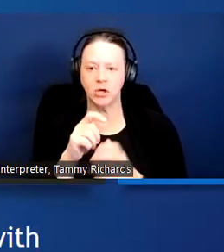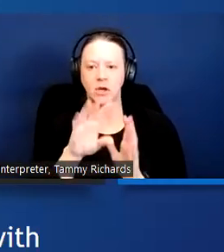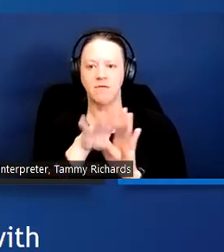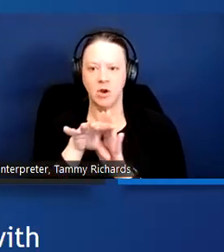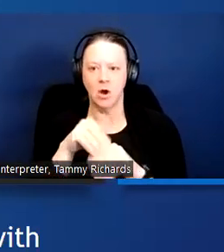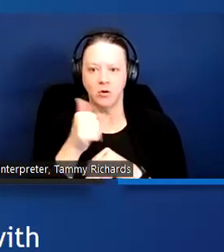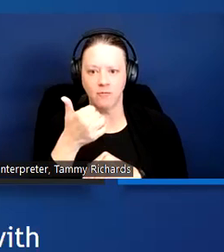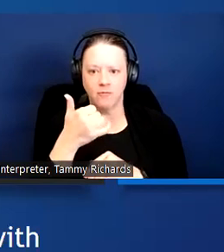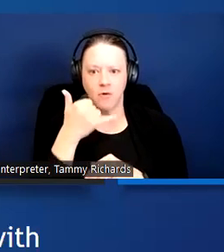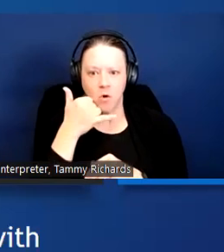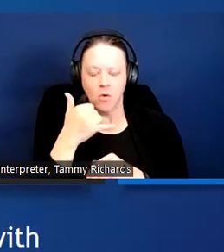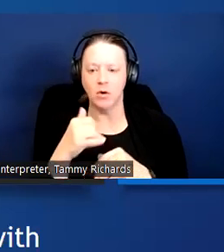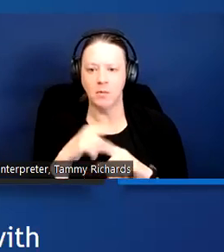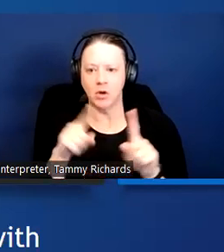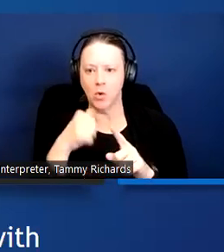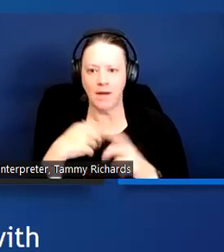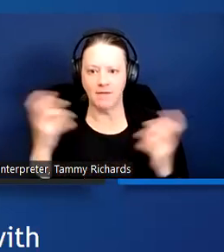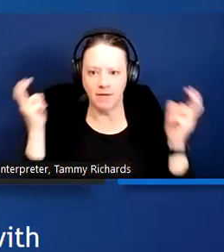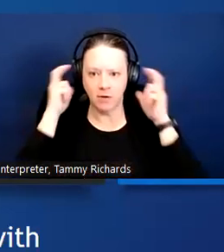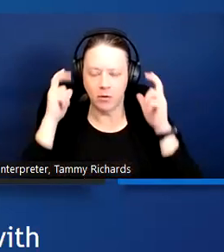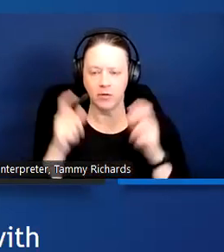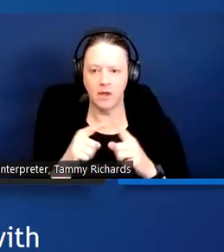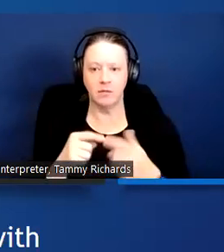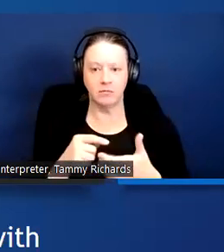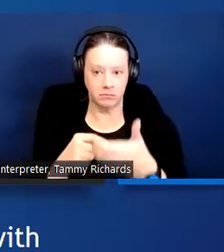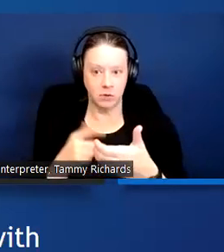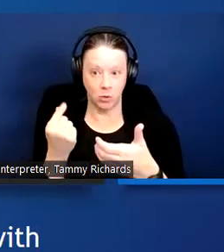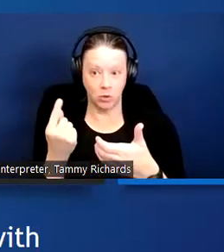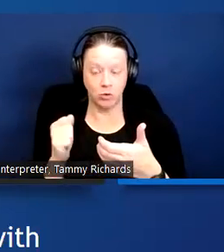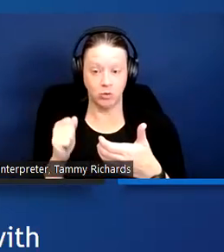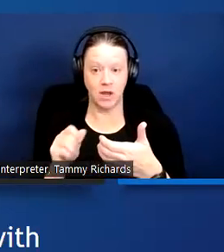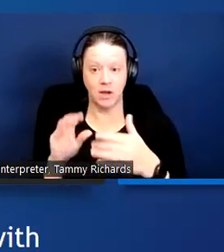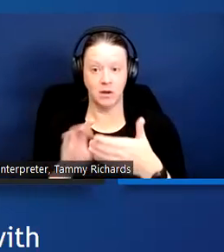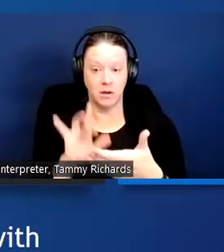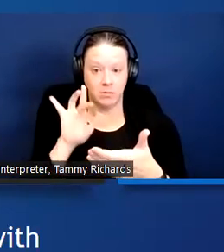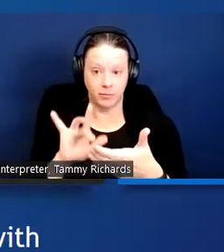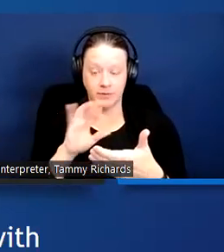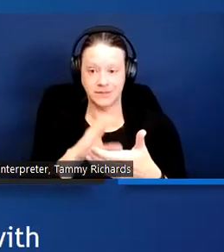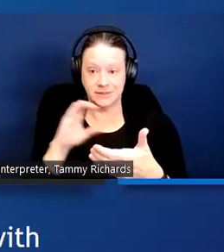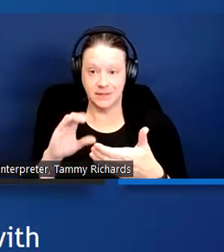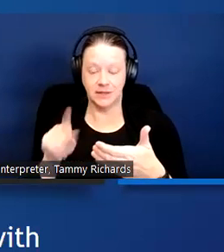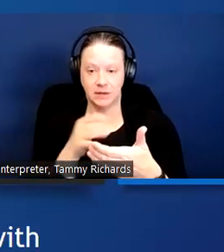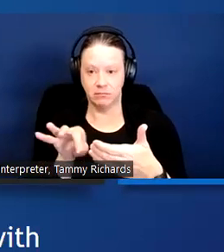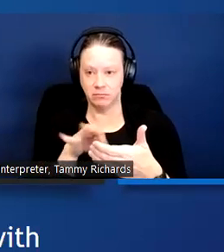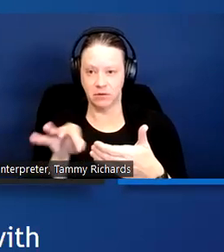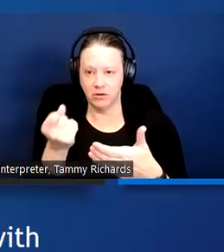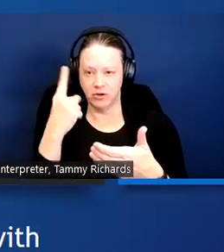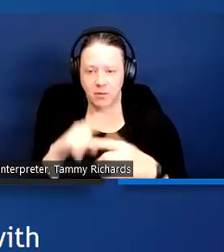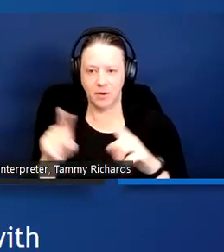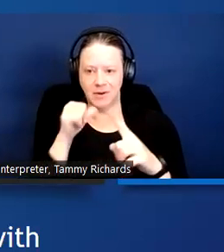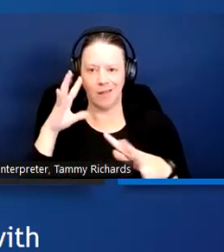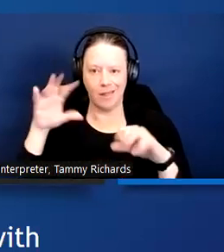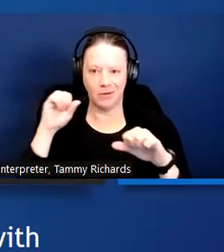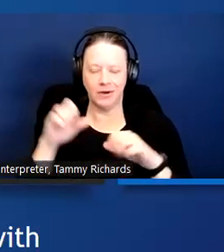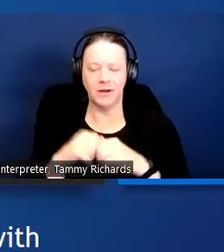have headphones. So you can turn on the captioning in order to still be able to understand the content completely if the captioning